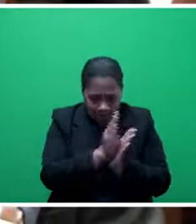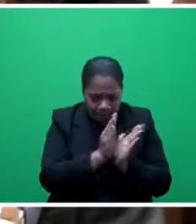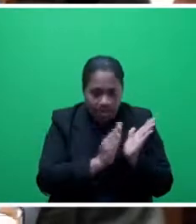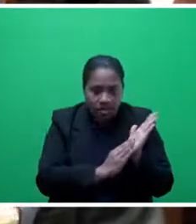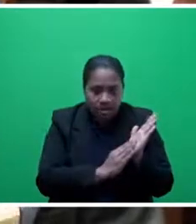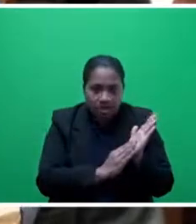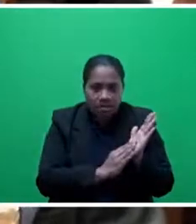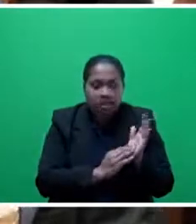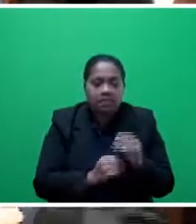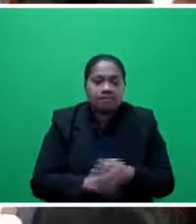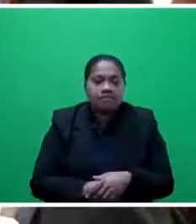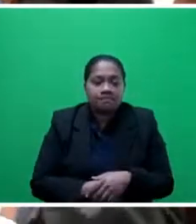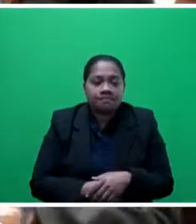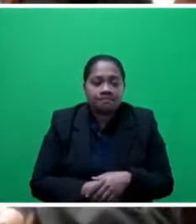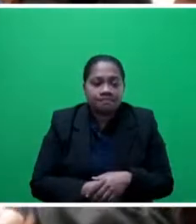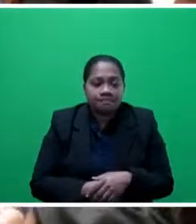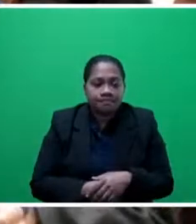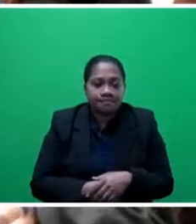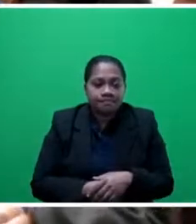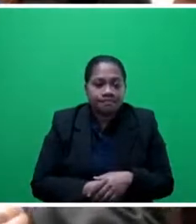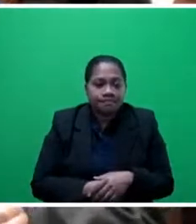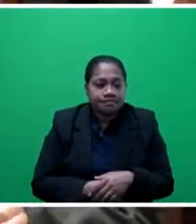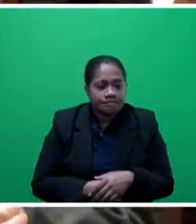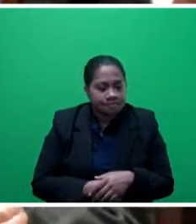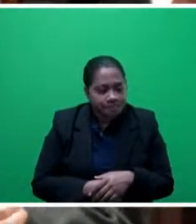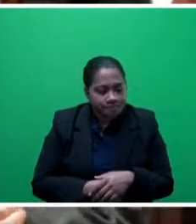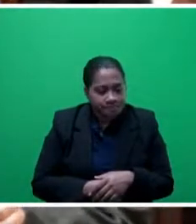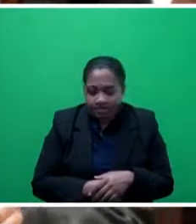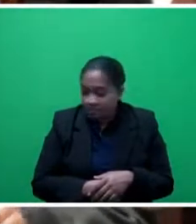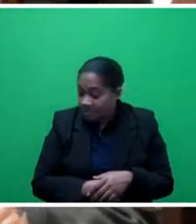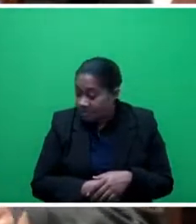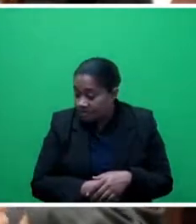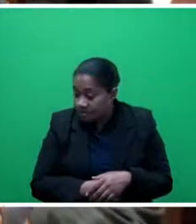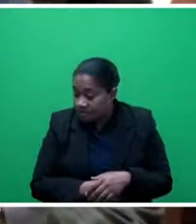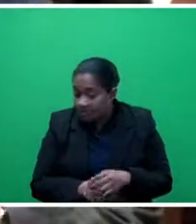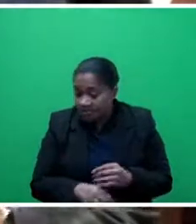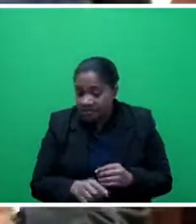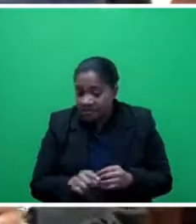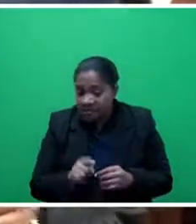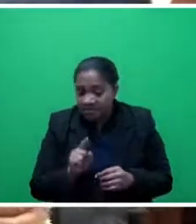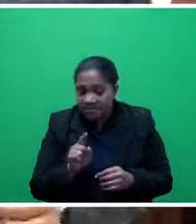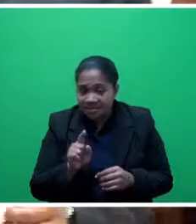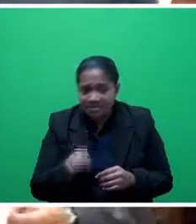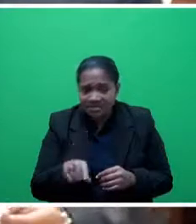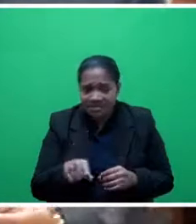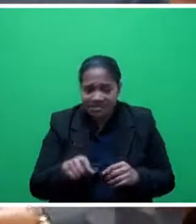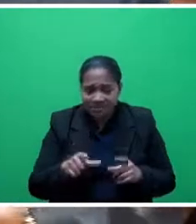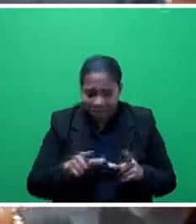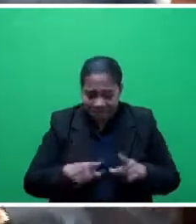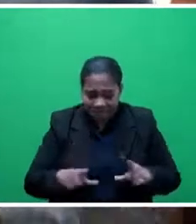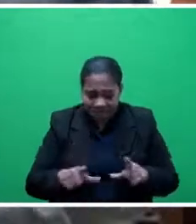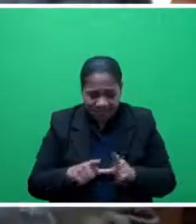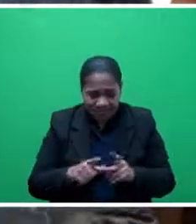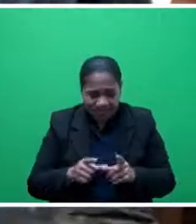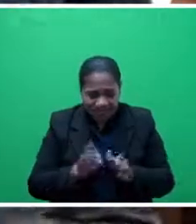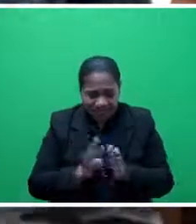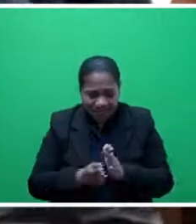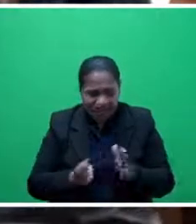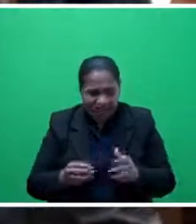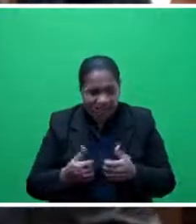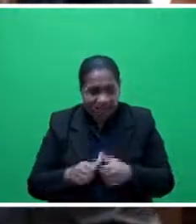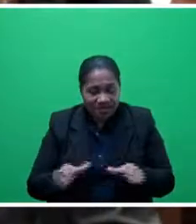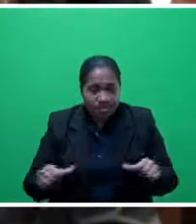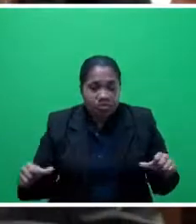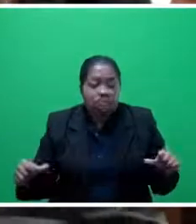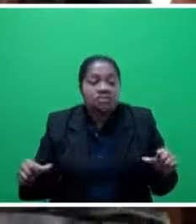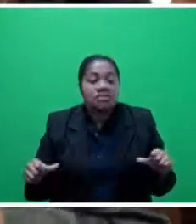Fiji. The excise levy is levied and collected on the following locally manufactured goods: cigarettes, alcohol, carbonated